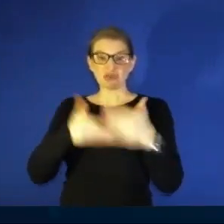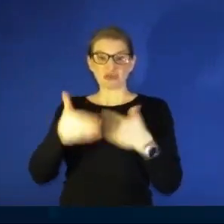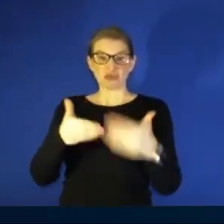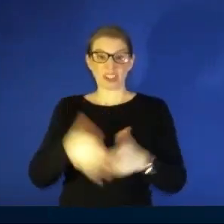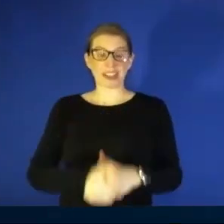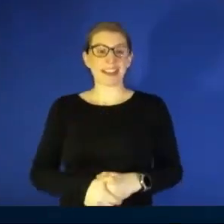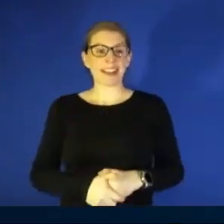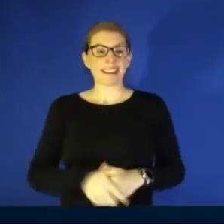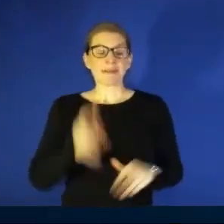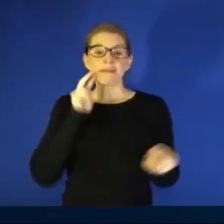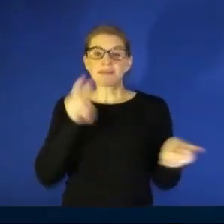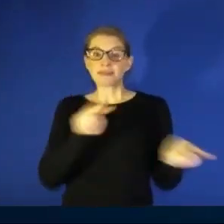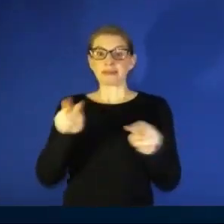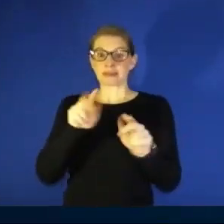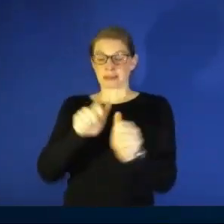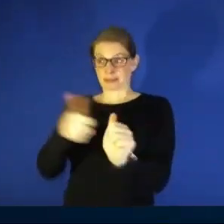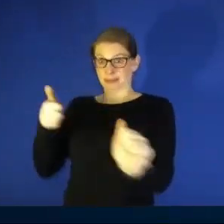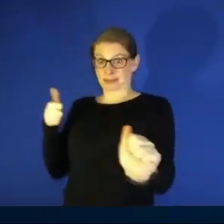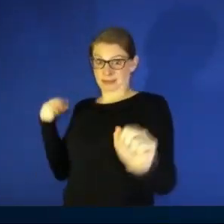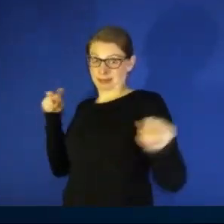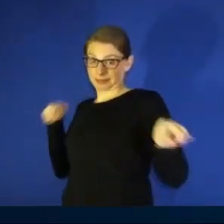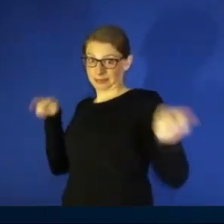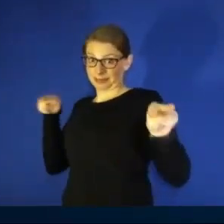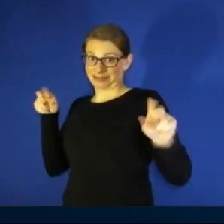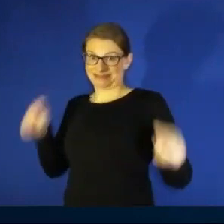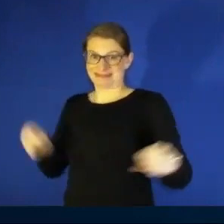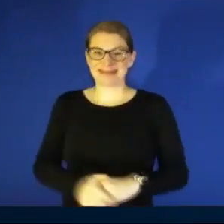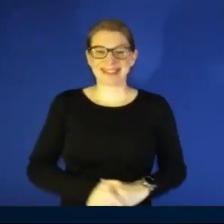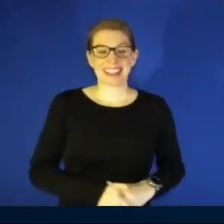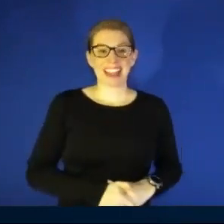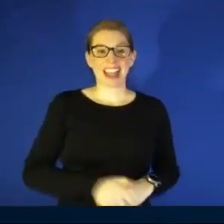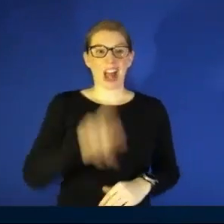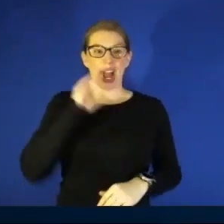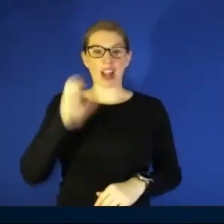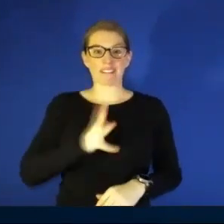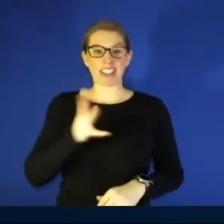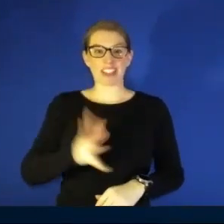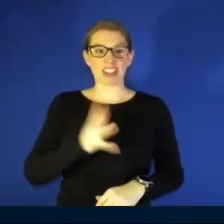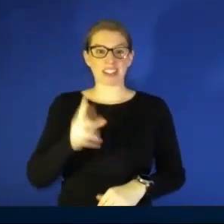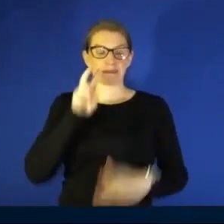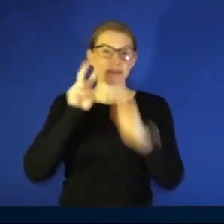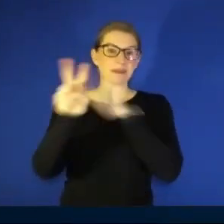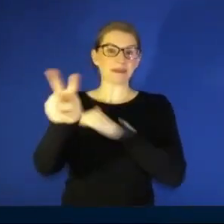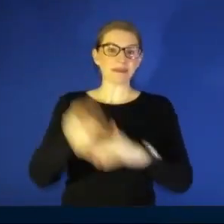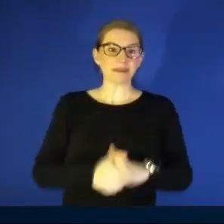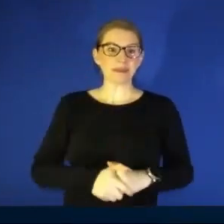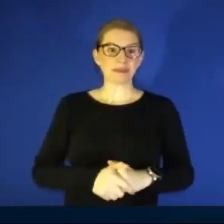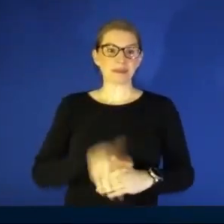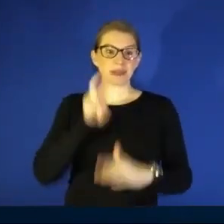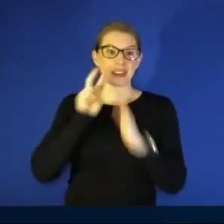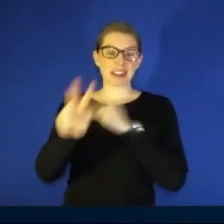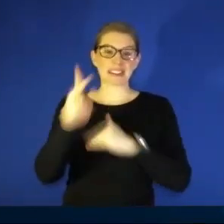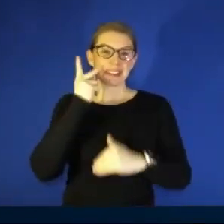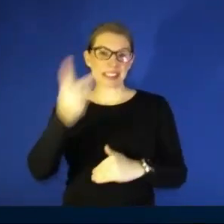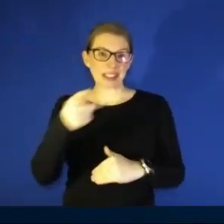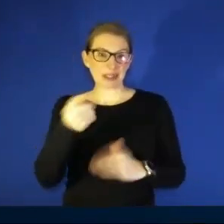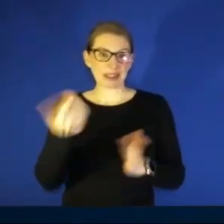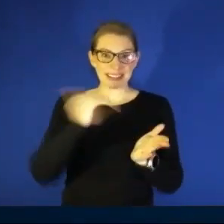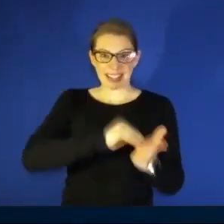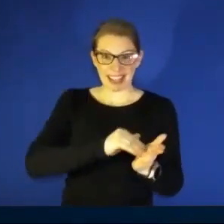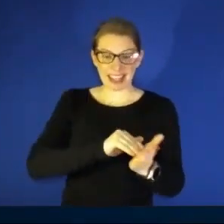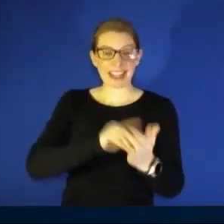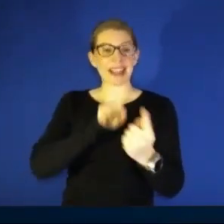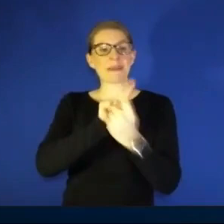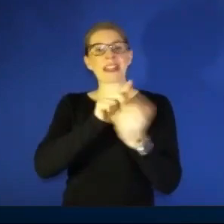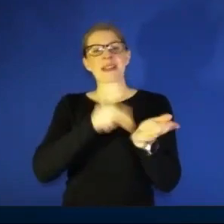observe one from a else. very far distance. All right, you look Right, official, and we right. look That's forward where I to should us. be. We look forward to seeing you again and meeting those nurses here in